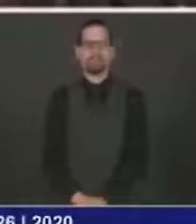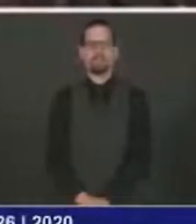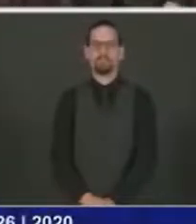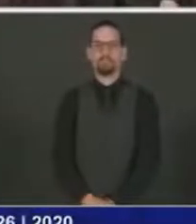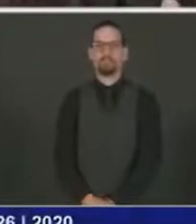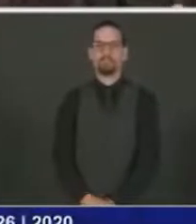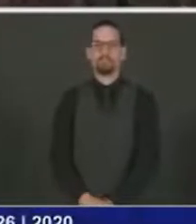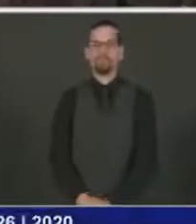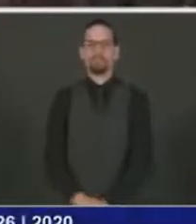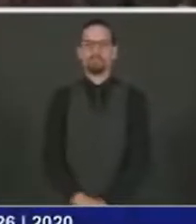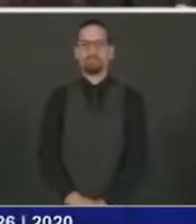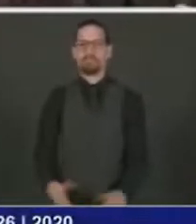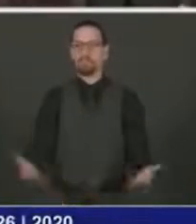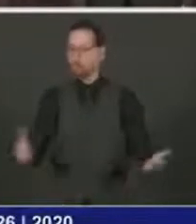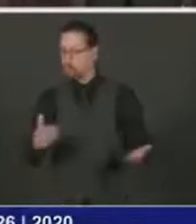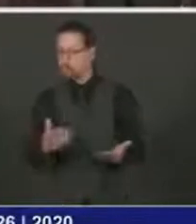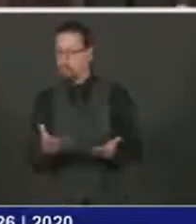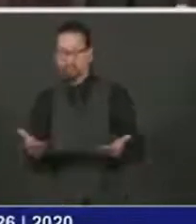Anything else?